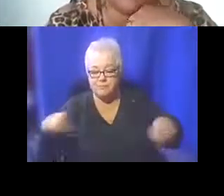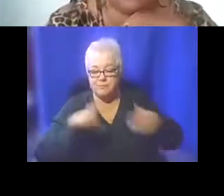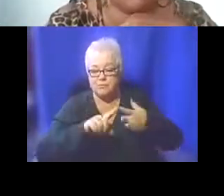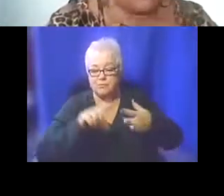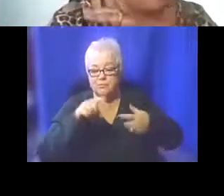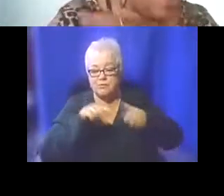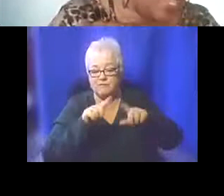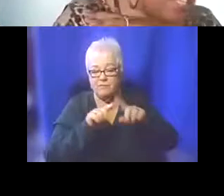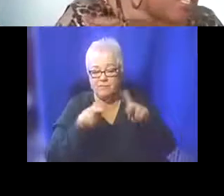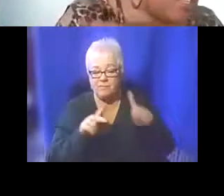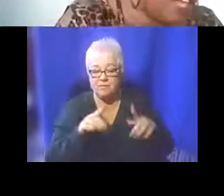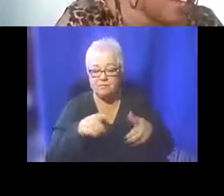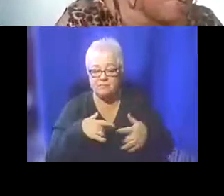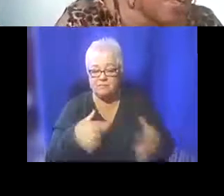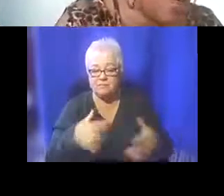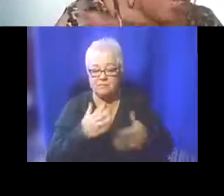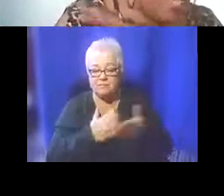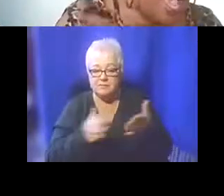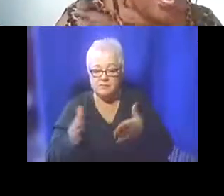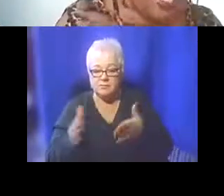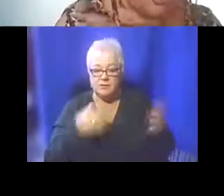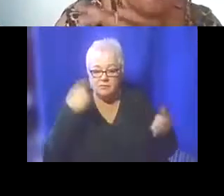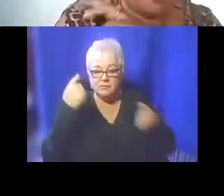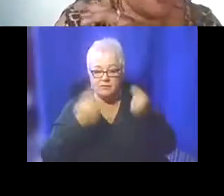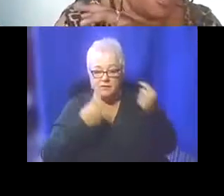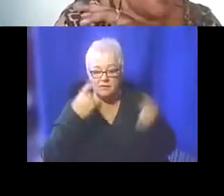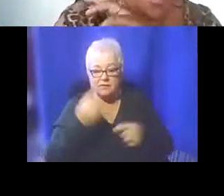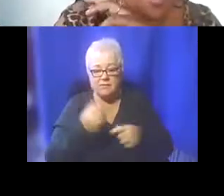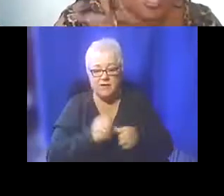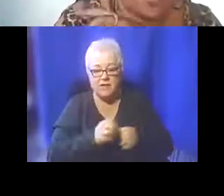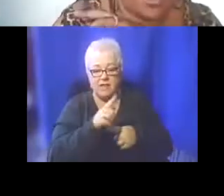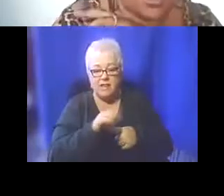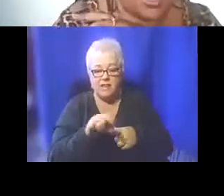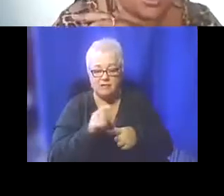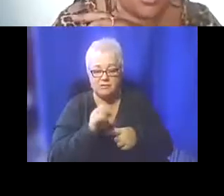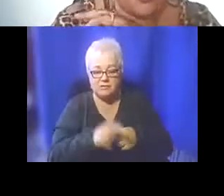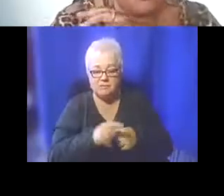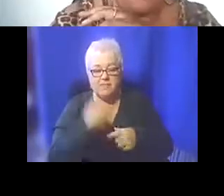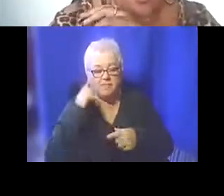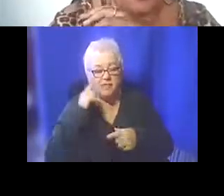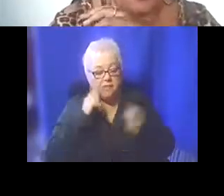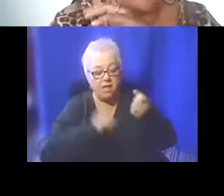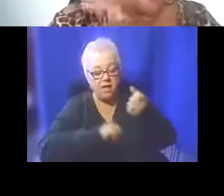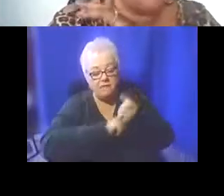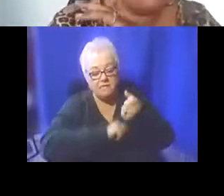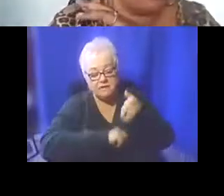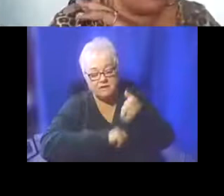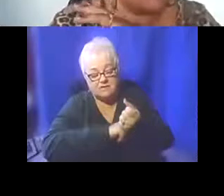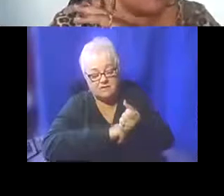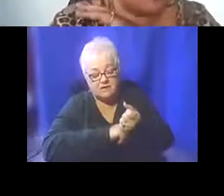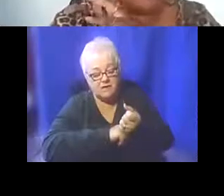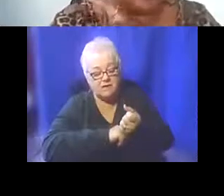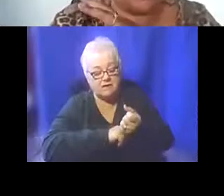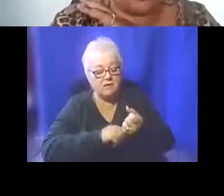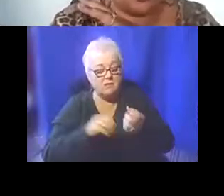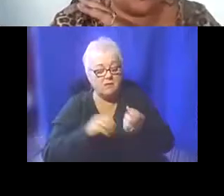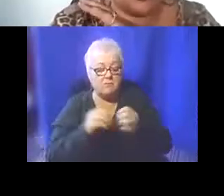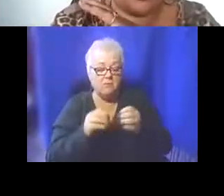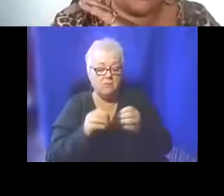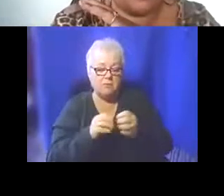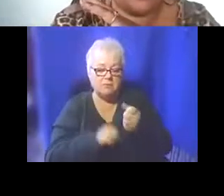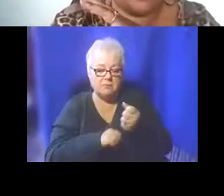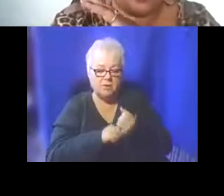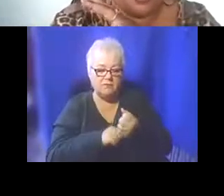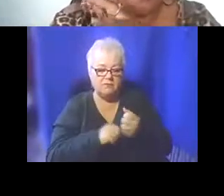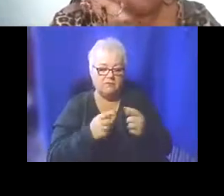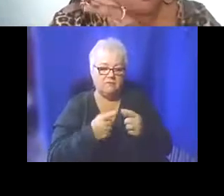generally, there are some ways to think about allyship and think about advocacy that can be more supportive versus